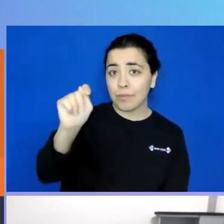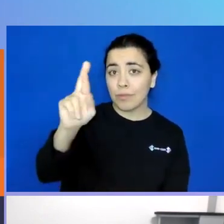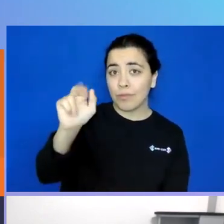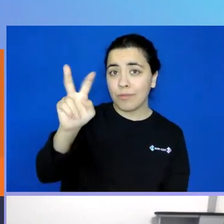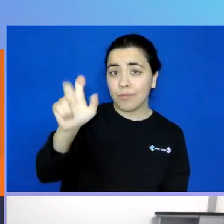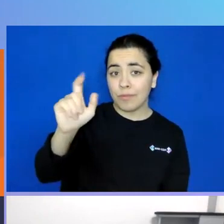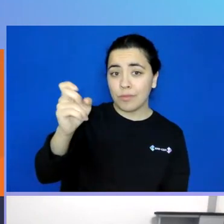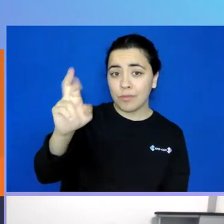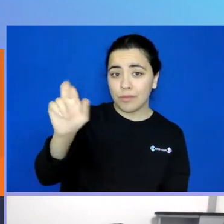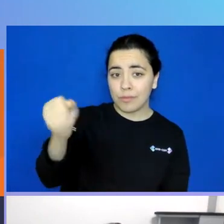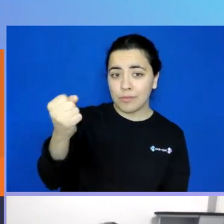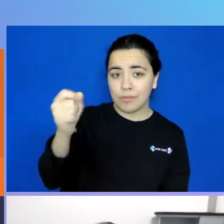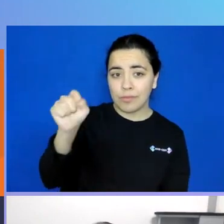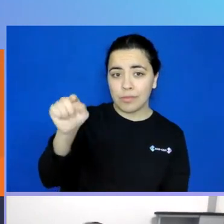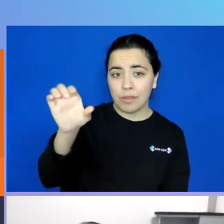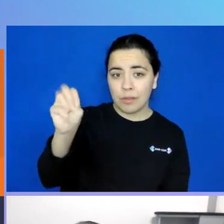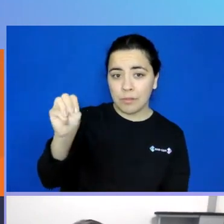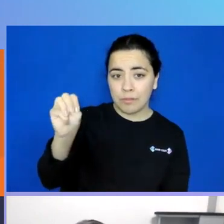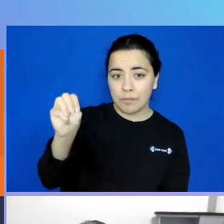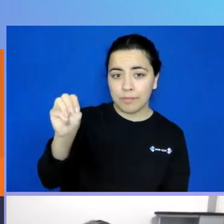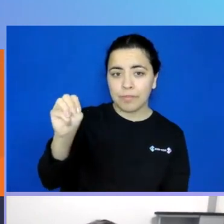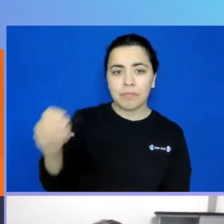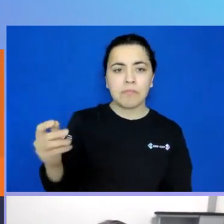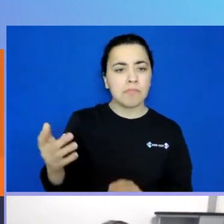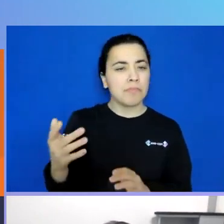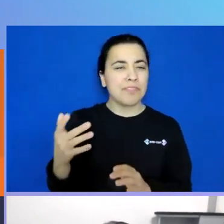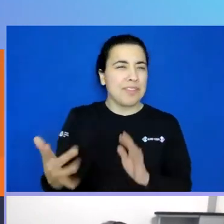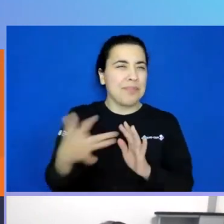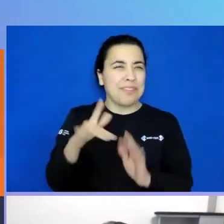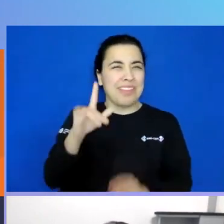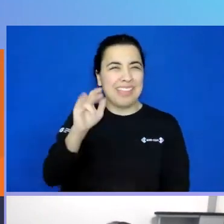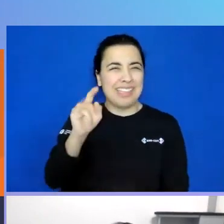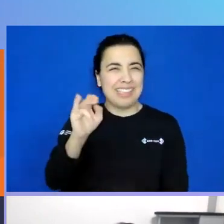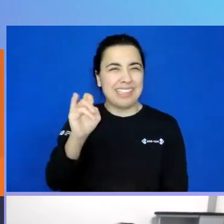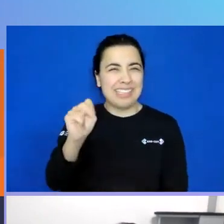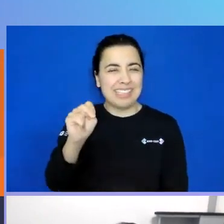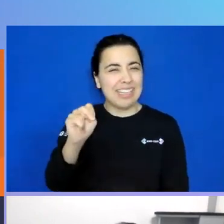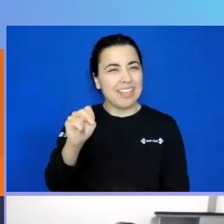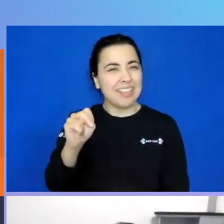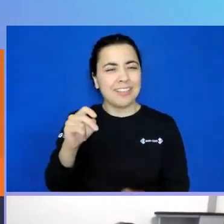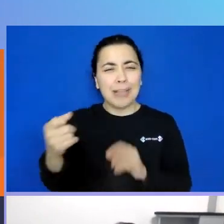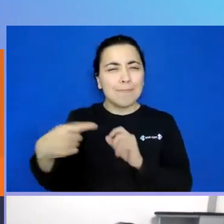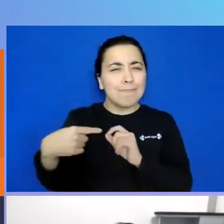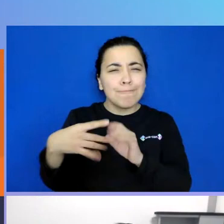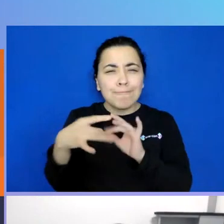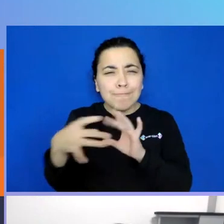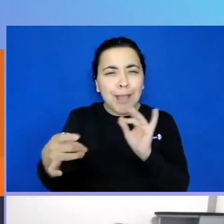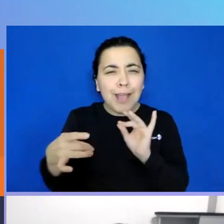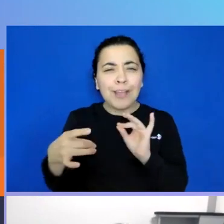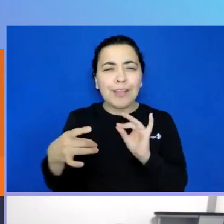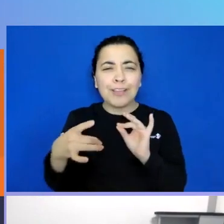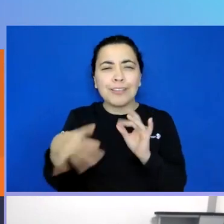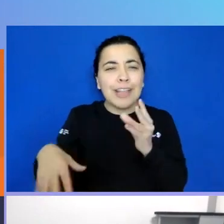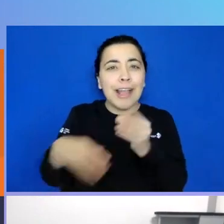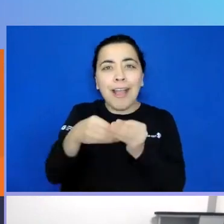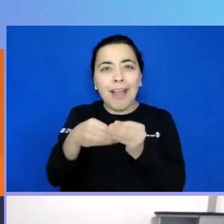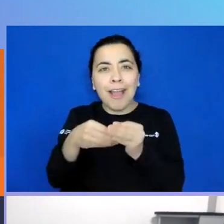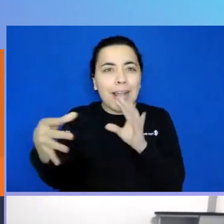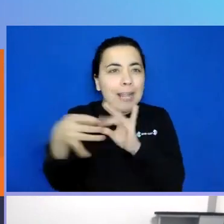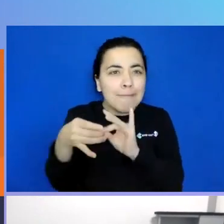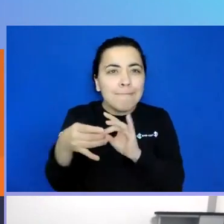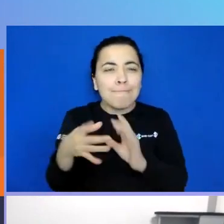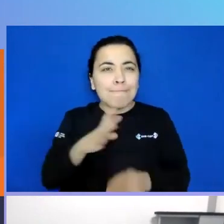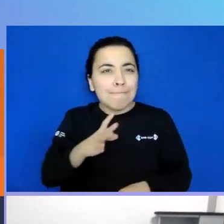kweberho@travelers.com. And you can, of course, find me on LinkedIn. Message me. Feel free to add me as